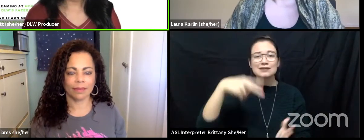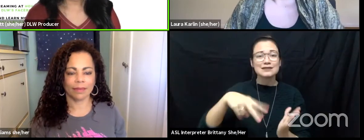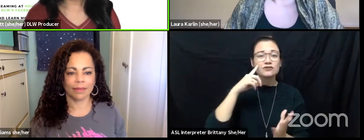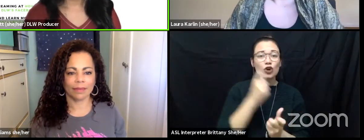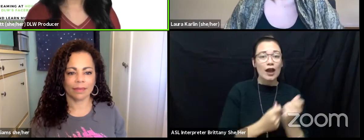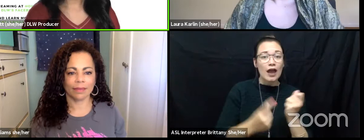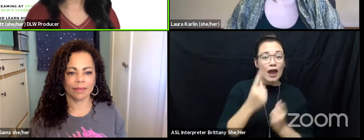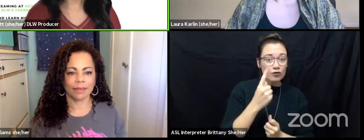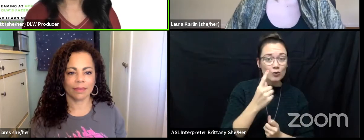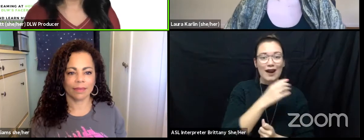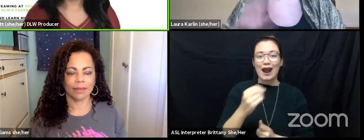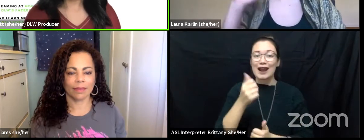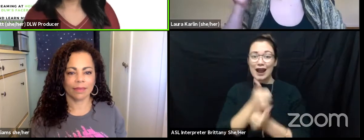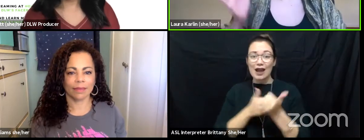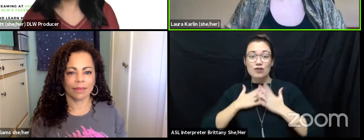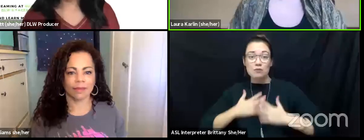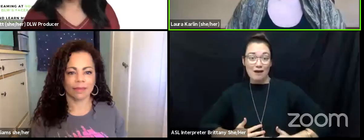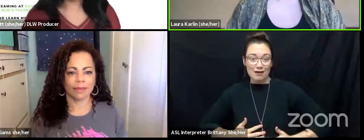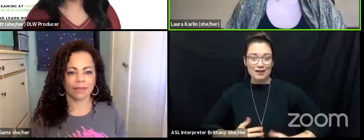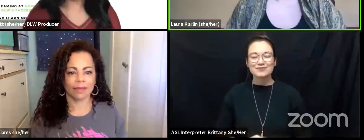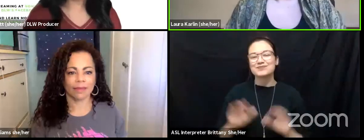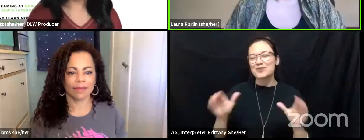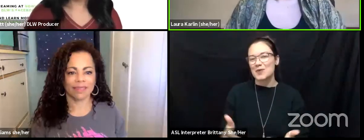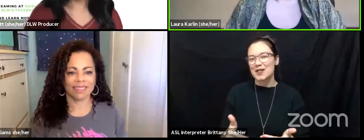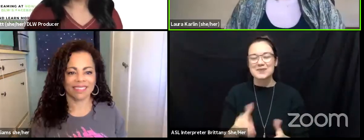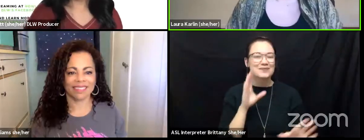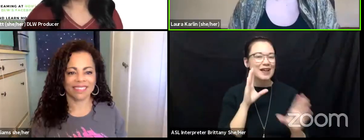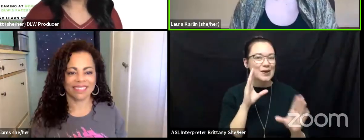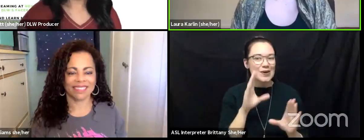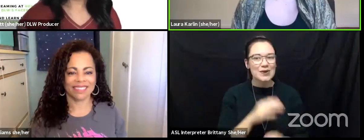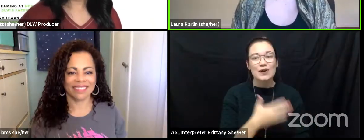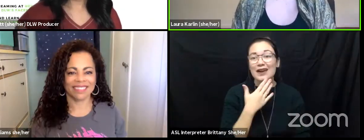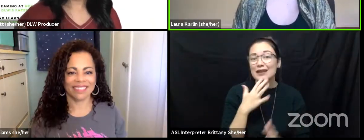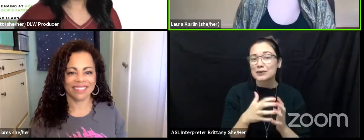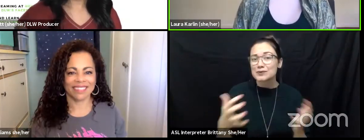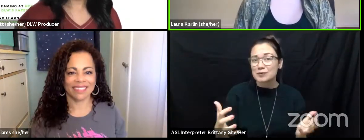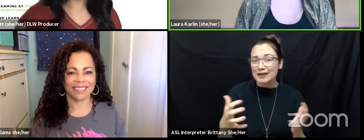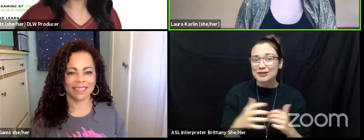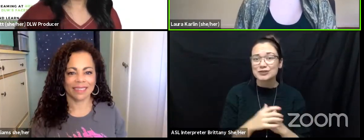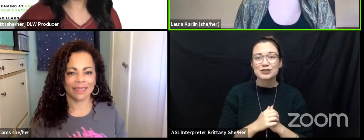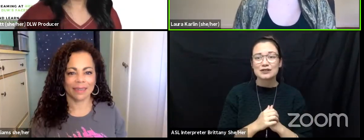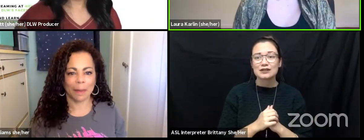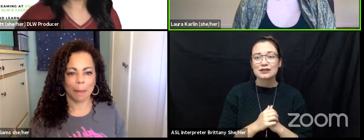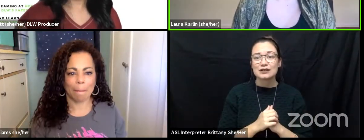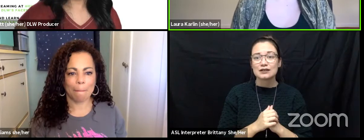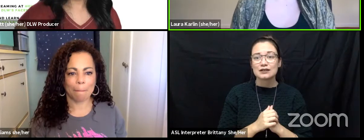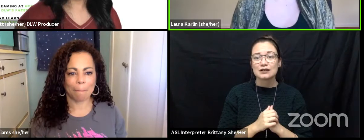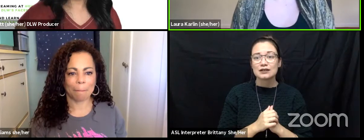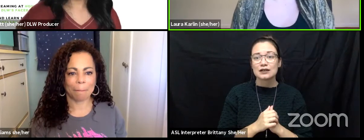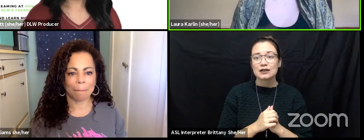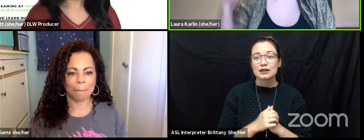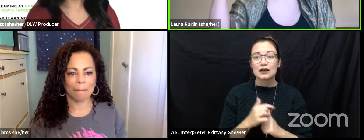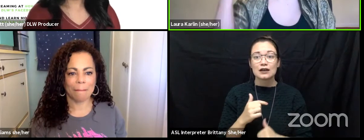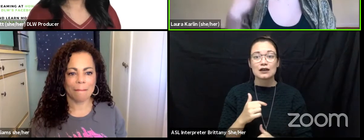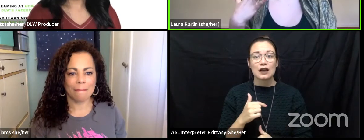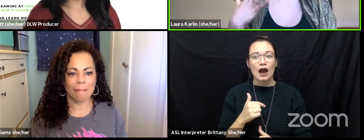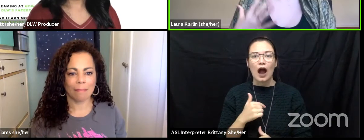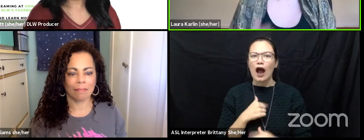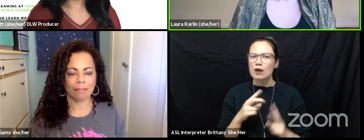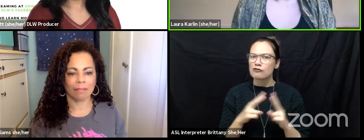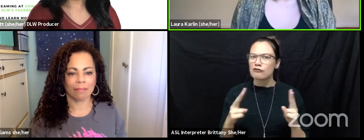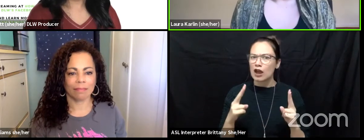everybody. Welcome, Laura. Hello. Thank you so much for having me. I am especially pale